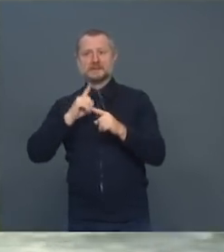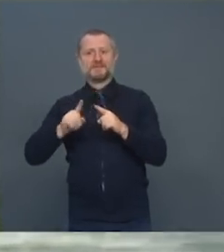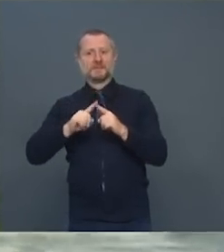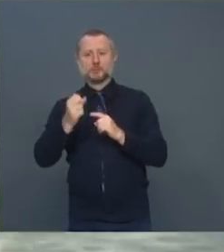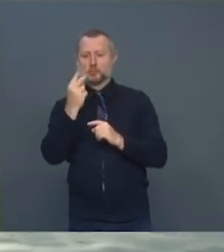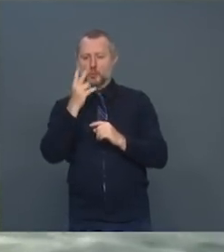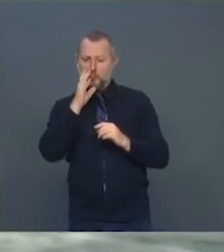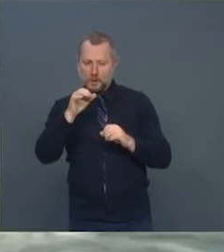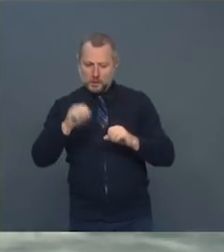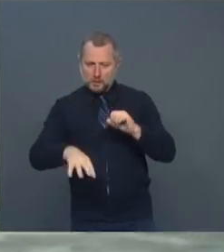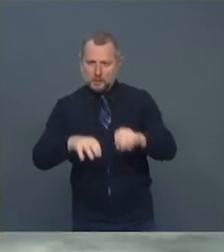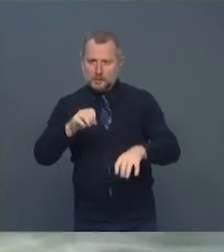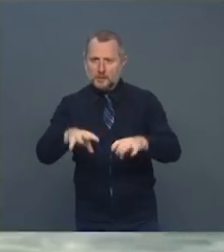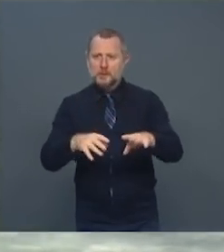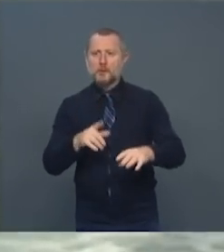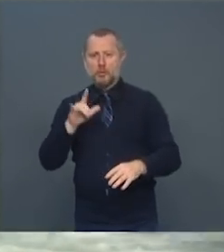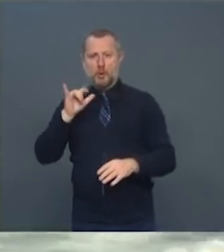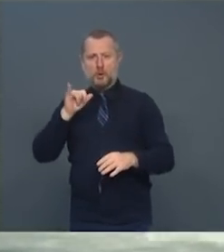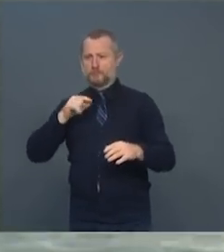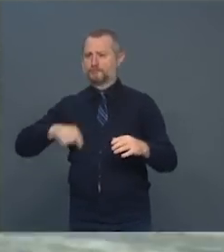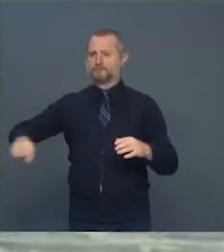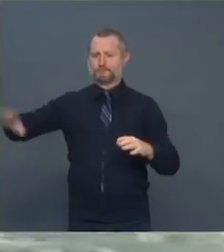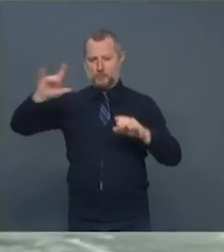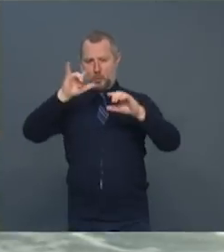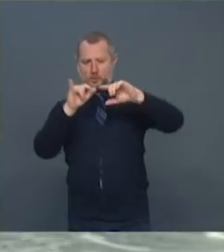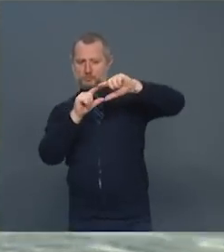Long Island and in the Long Island Sound.